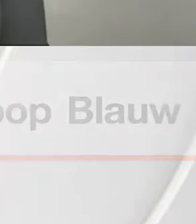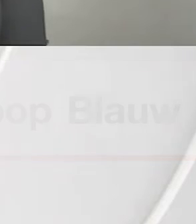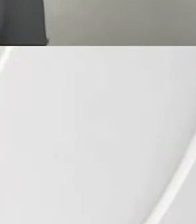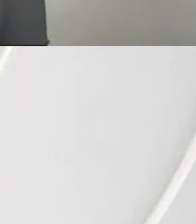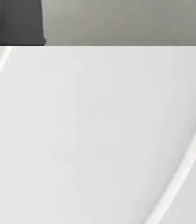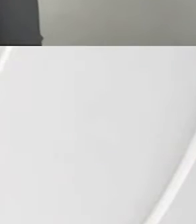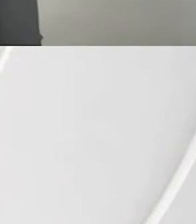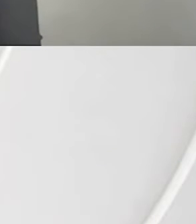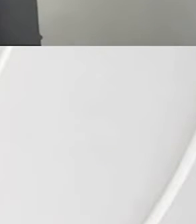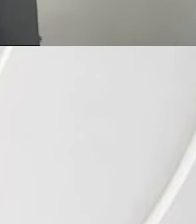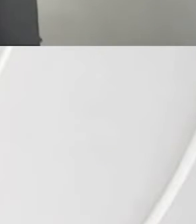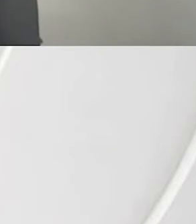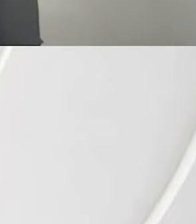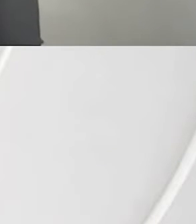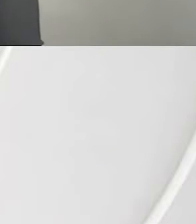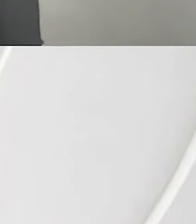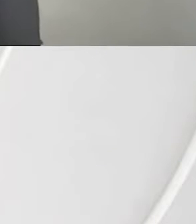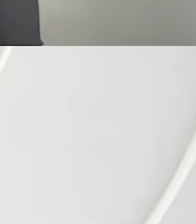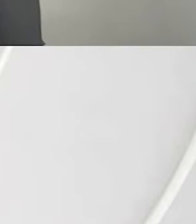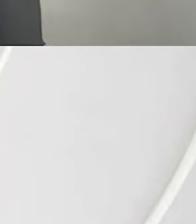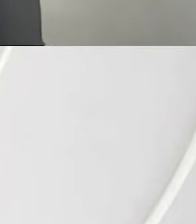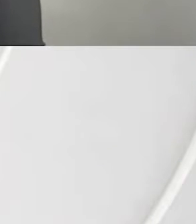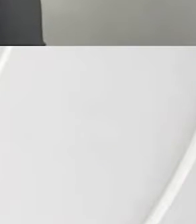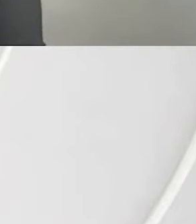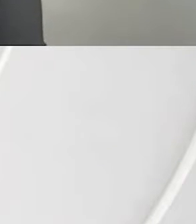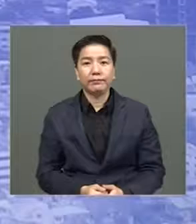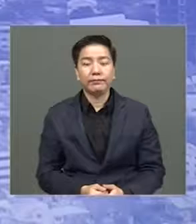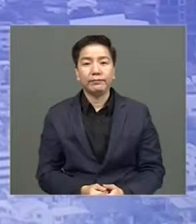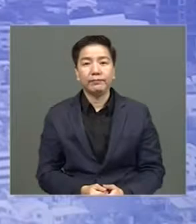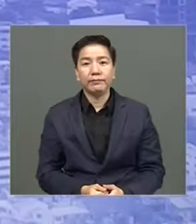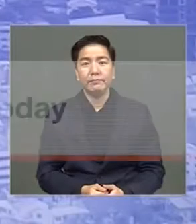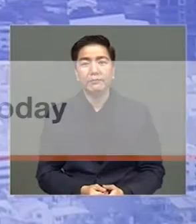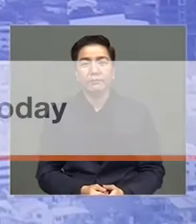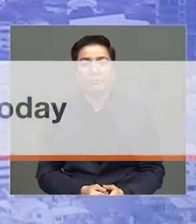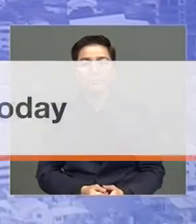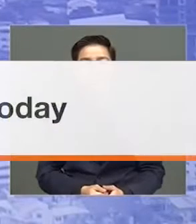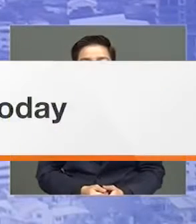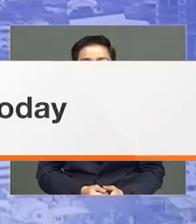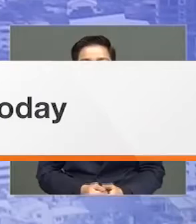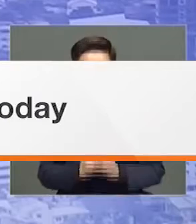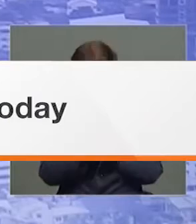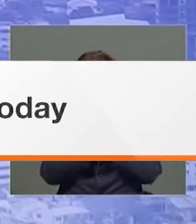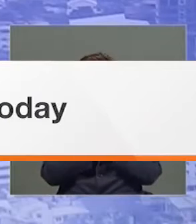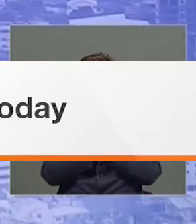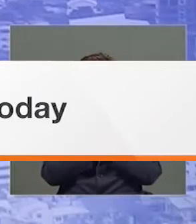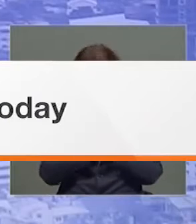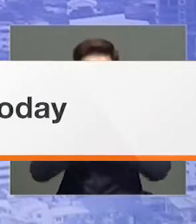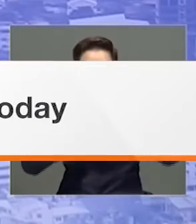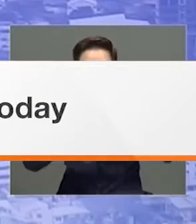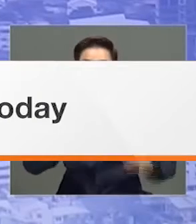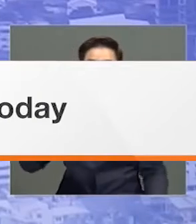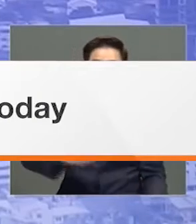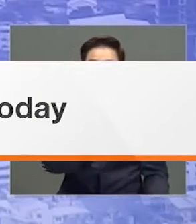today there are seven new COVID-19 deaths recorded today and that is considered the highest number